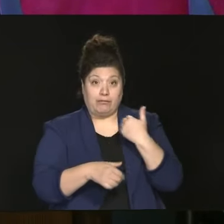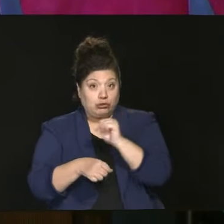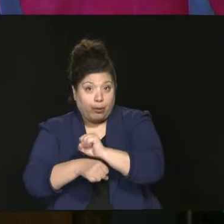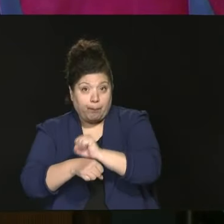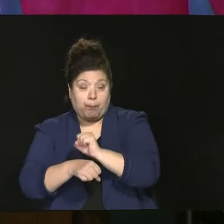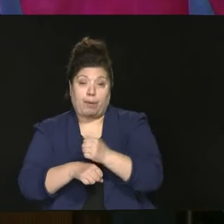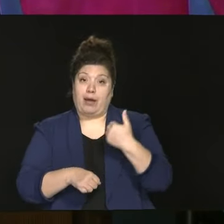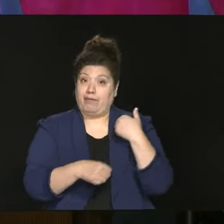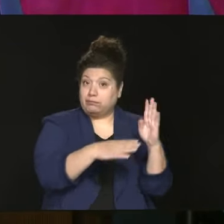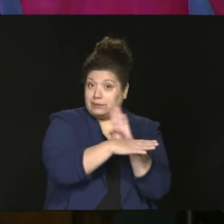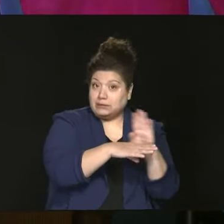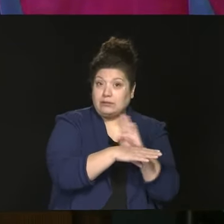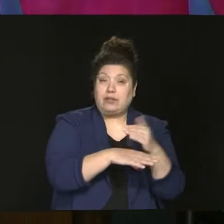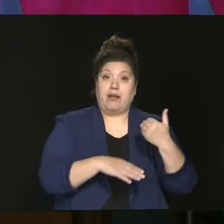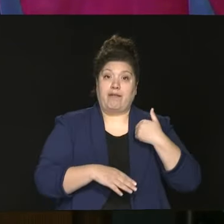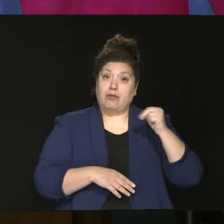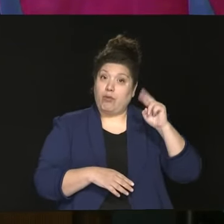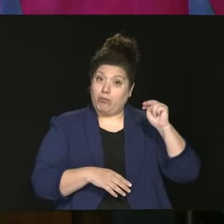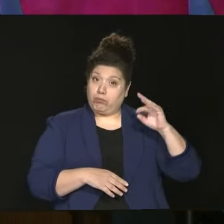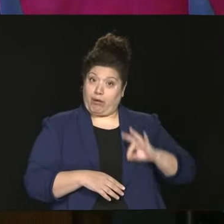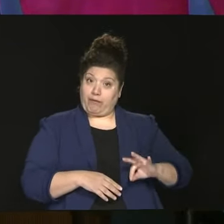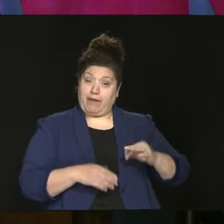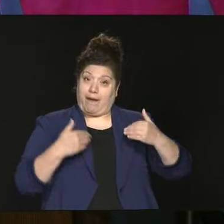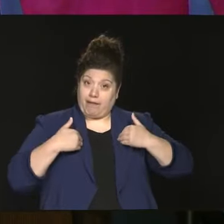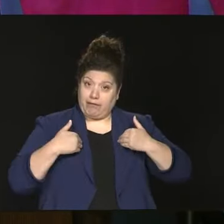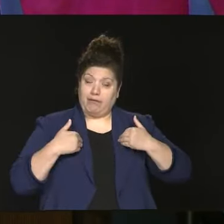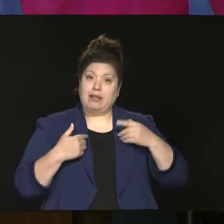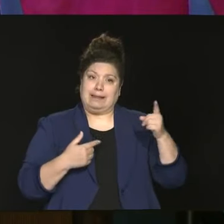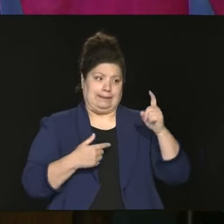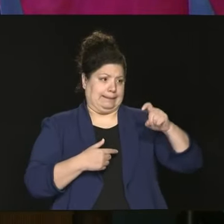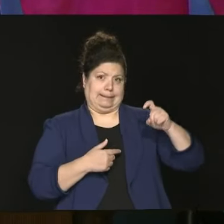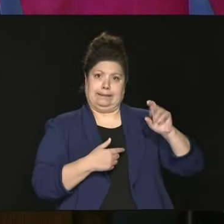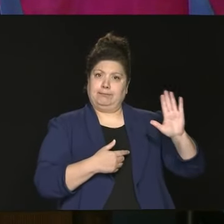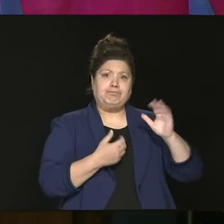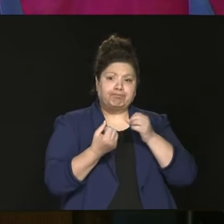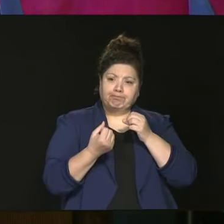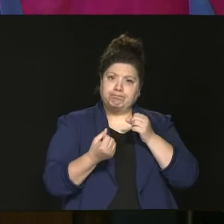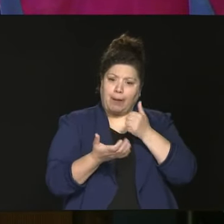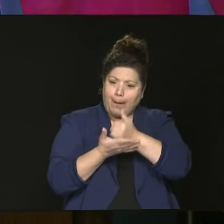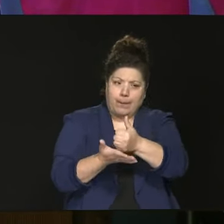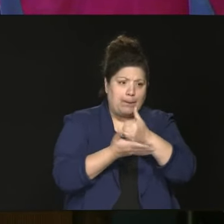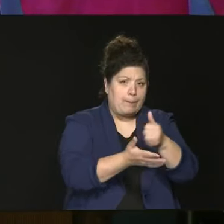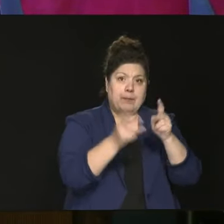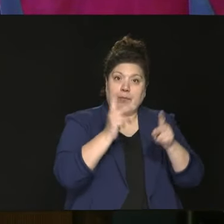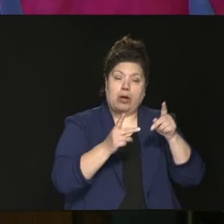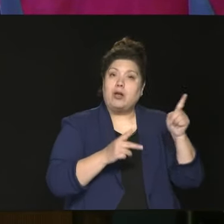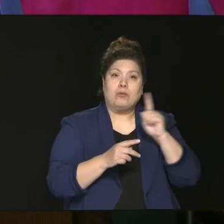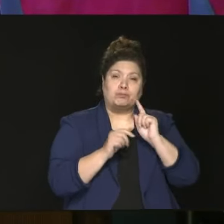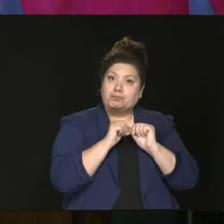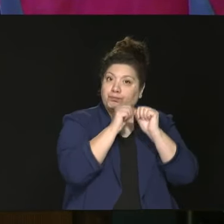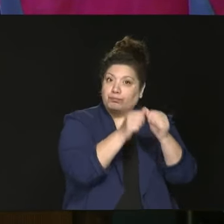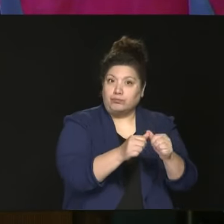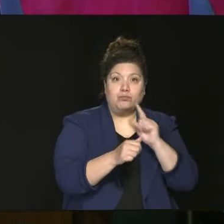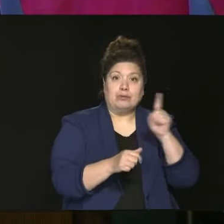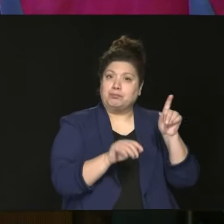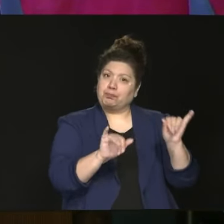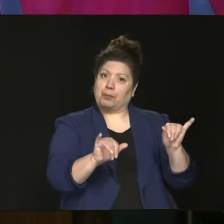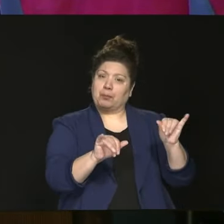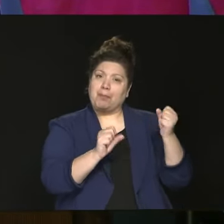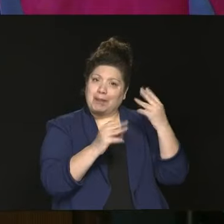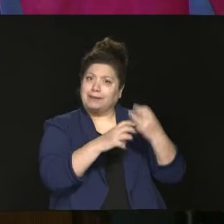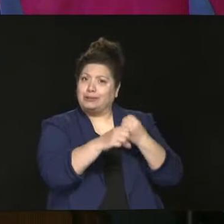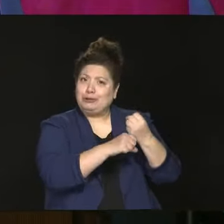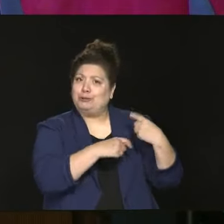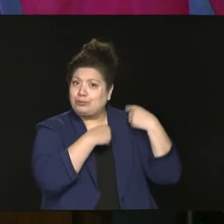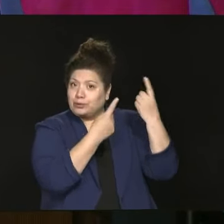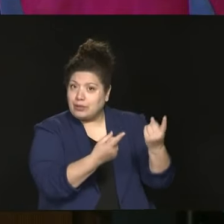that can continue to help people in the service that they've been providing for years. And the only way we can do that is providing